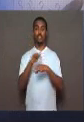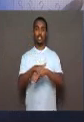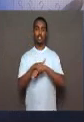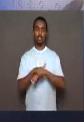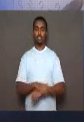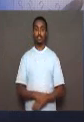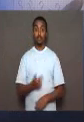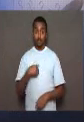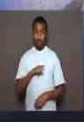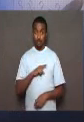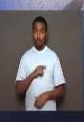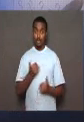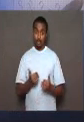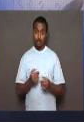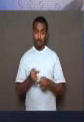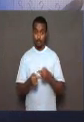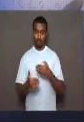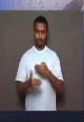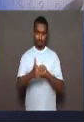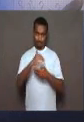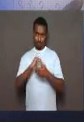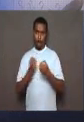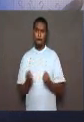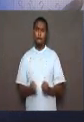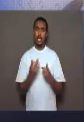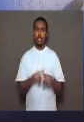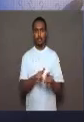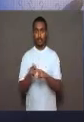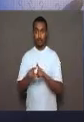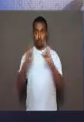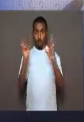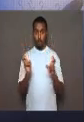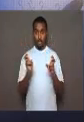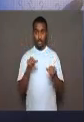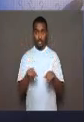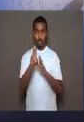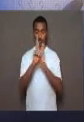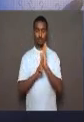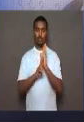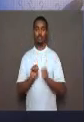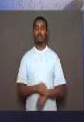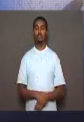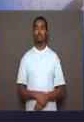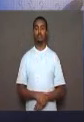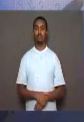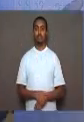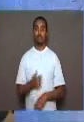English. We are going to cover many different topics in this